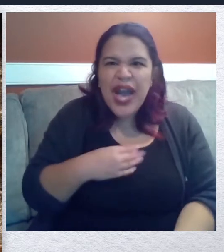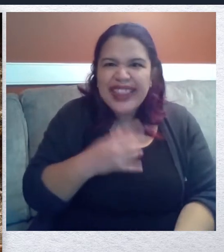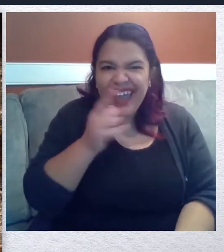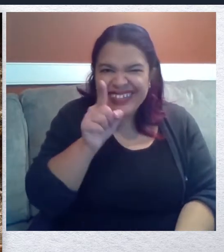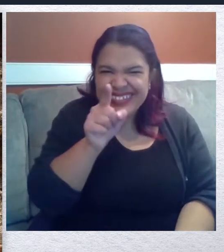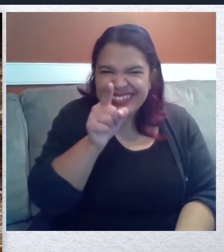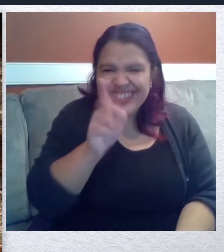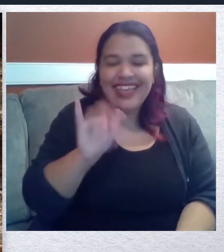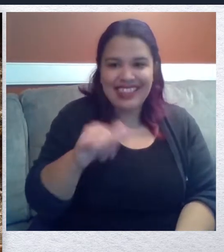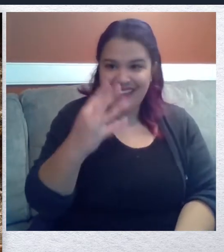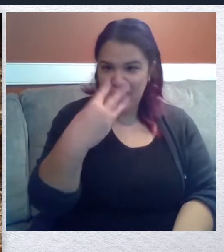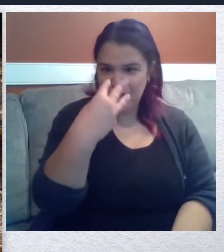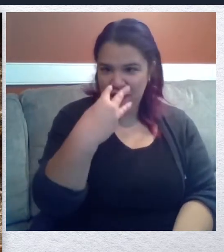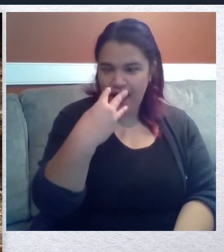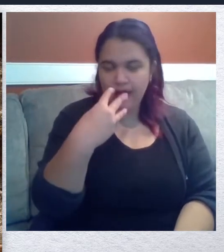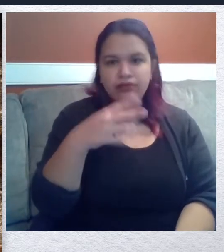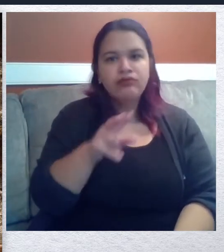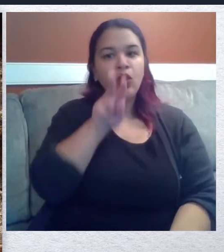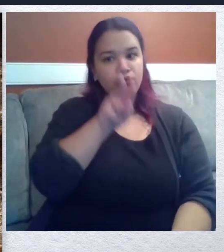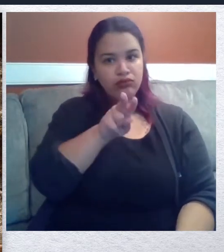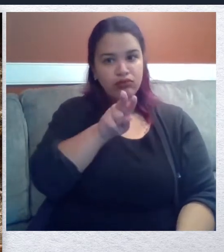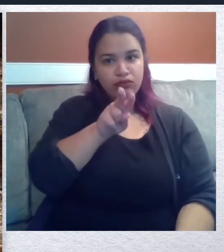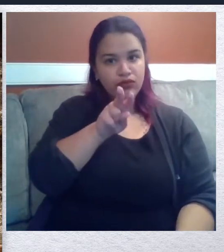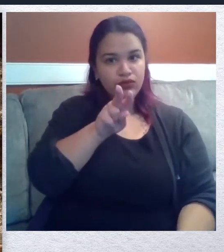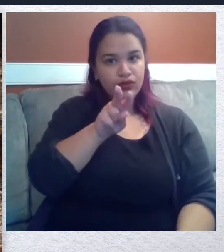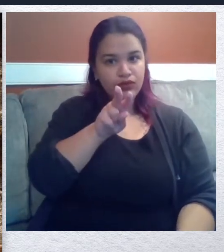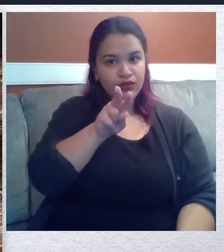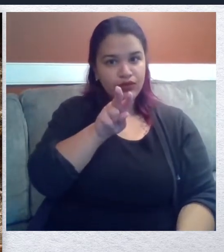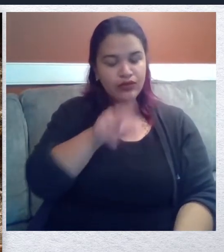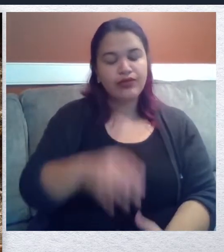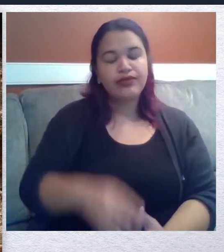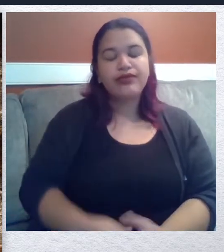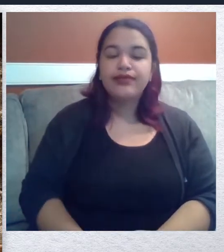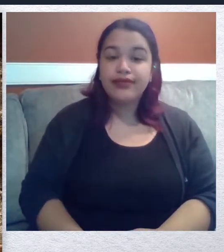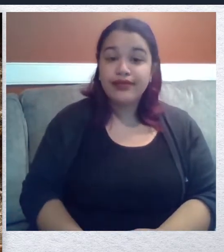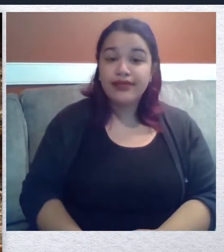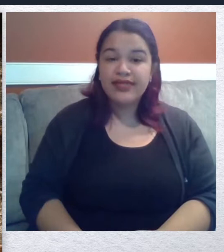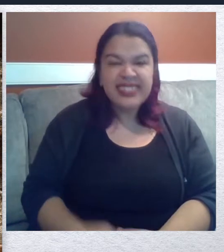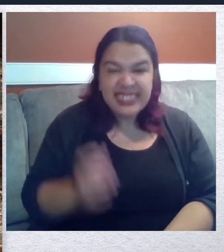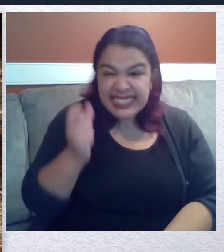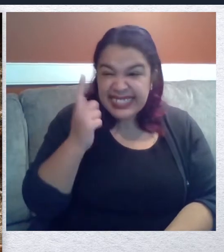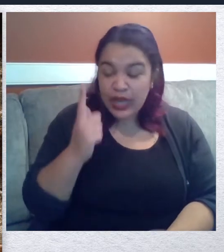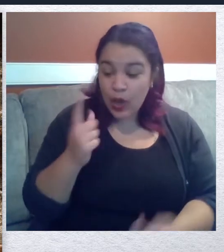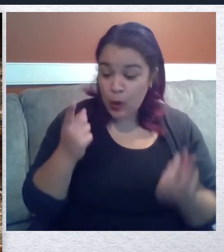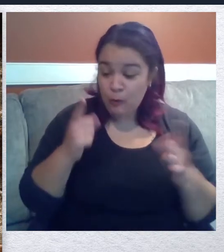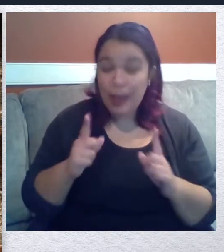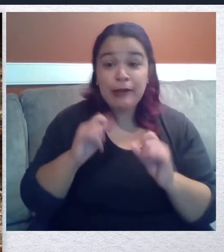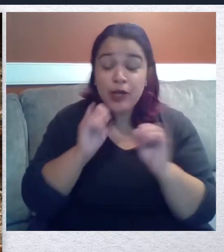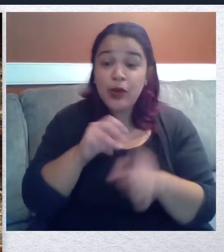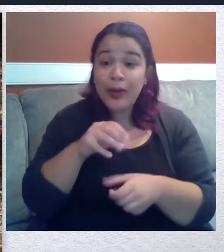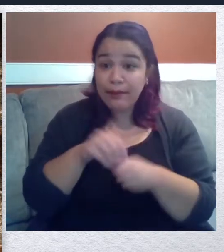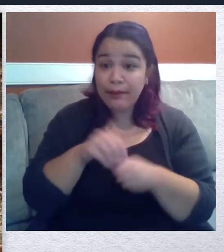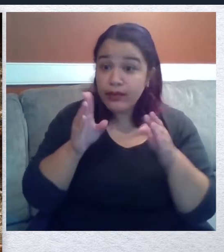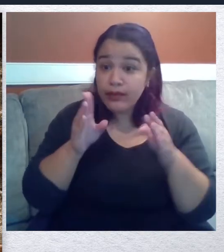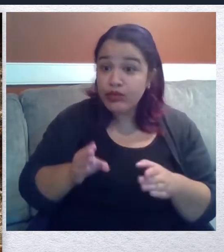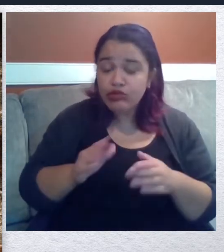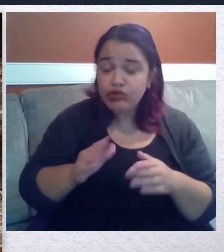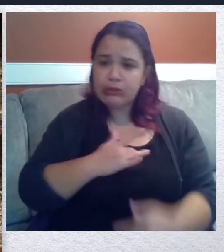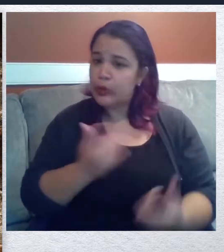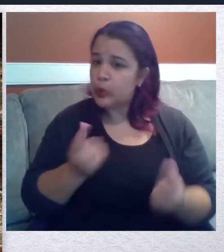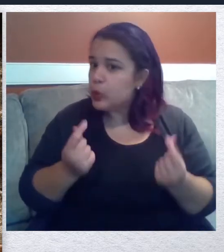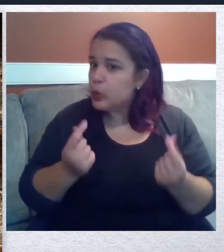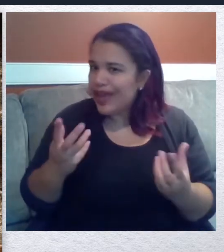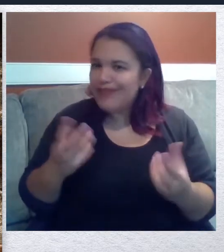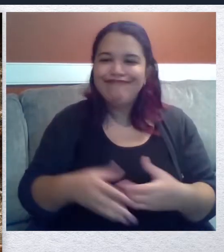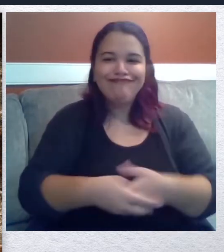an in-person interview, is that the traditional handshake is no longer appropriate and obviously is impossible